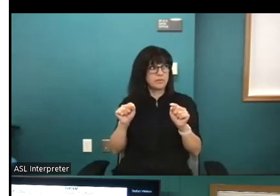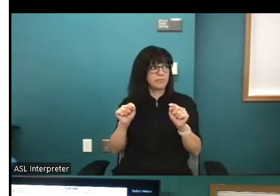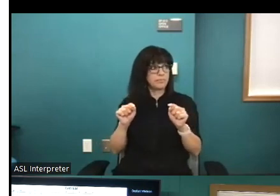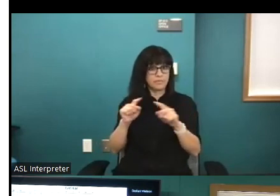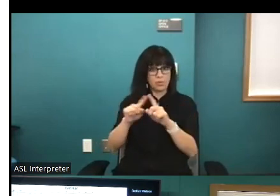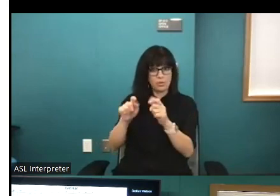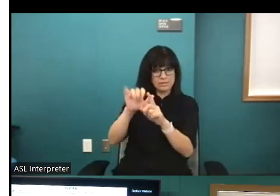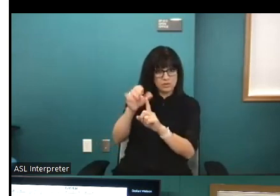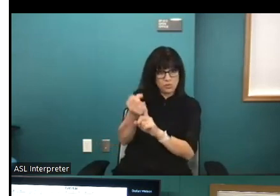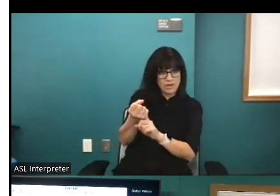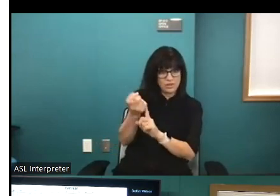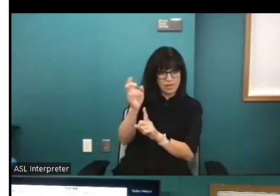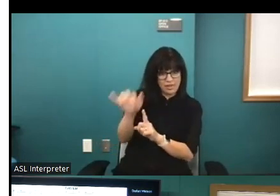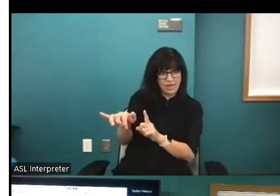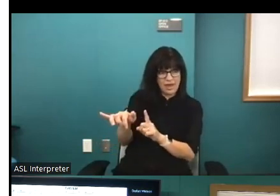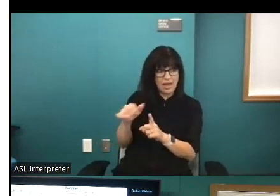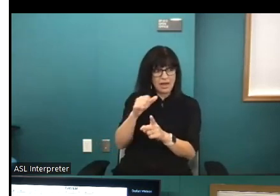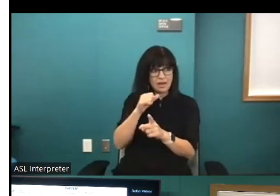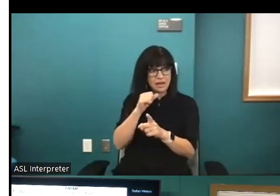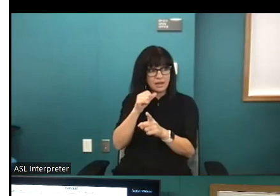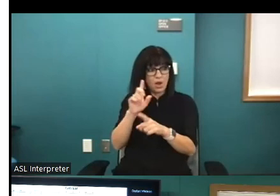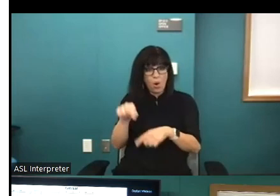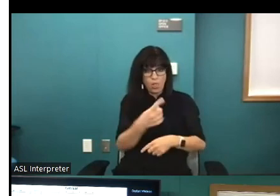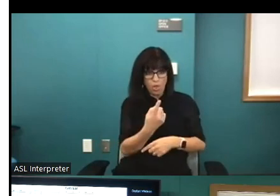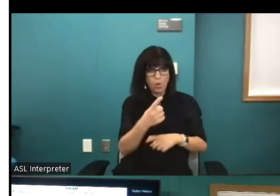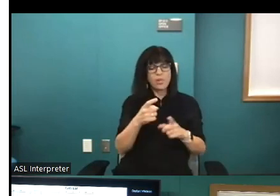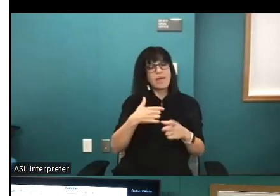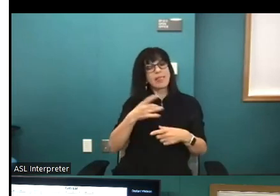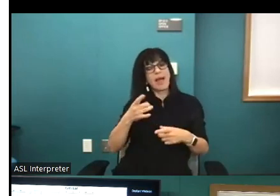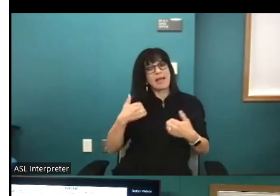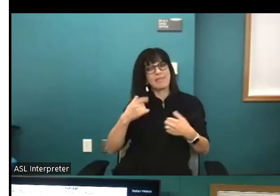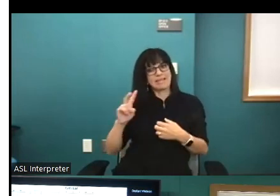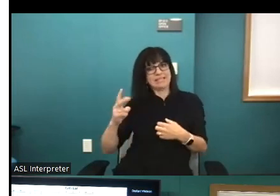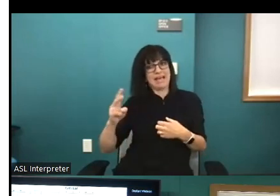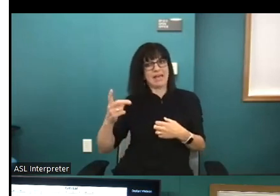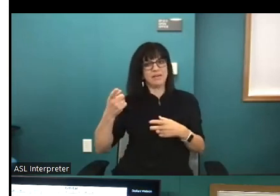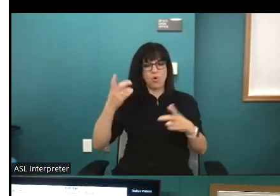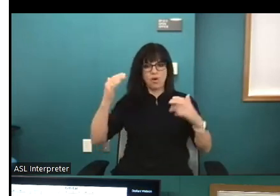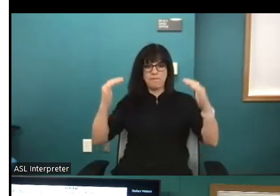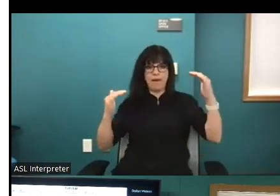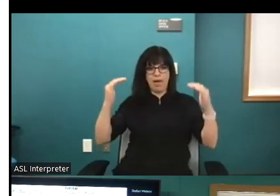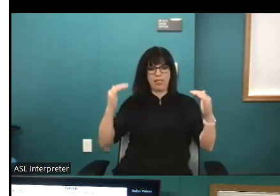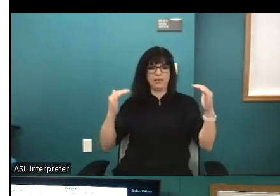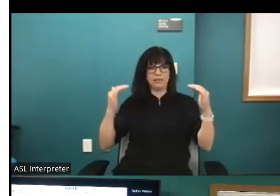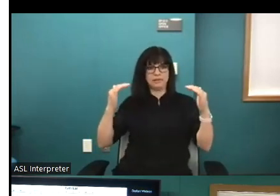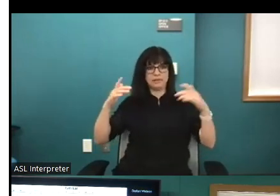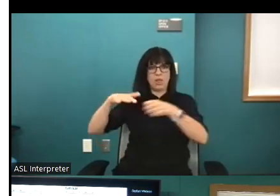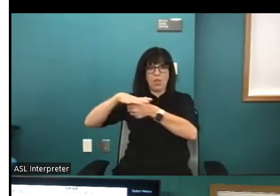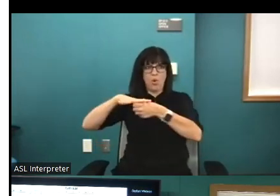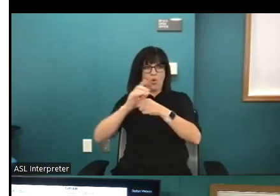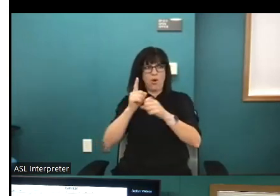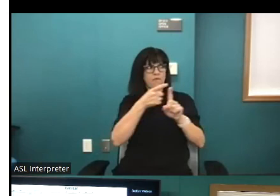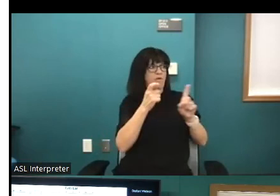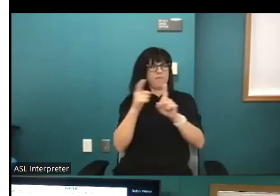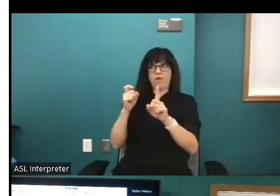even cases like this where they don't get it great by itself, they really like having a second side just to get some balance and to get some localization and things like that.